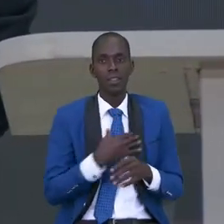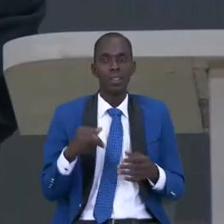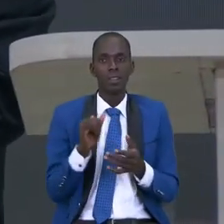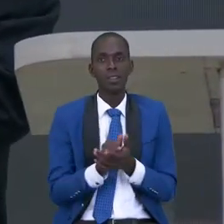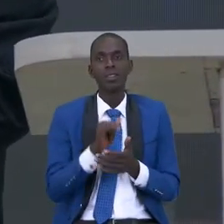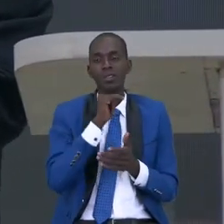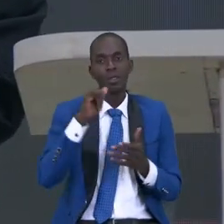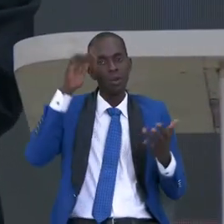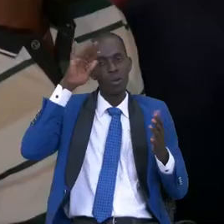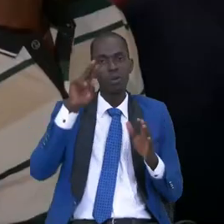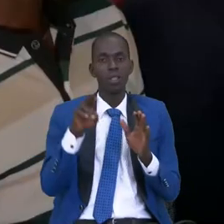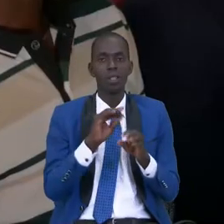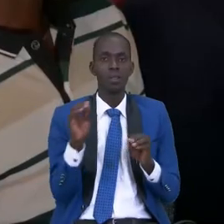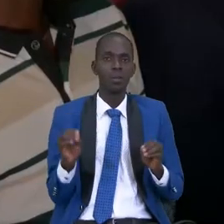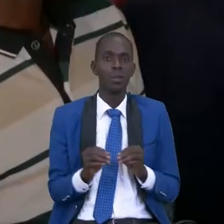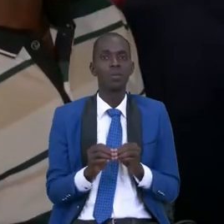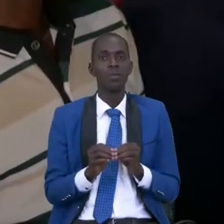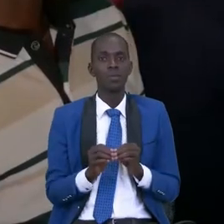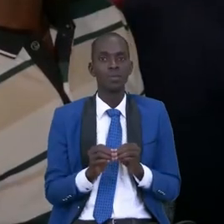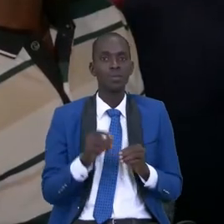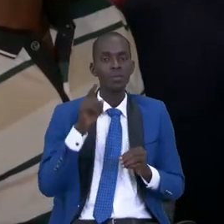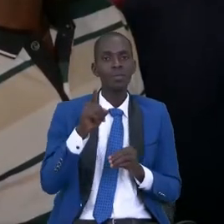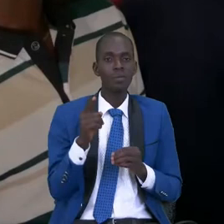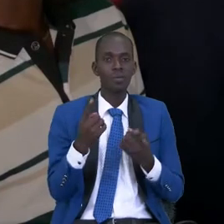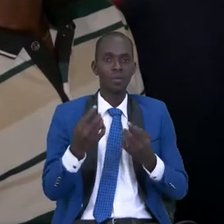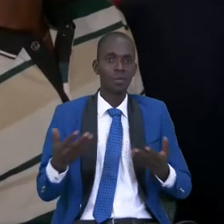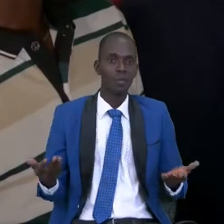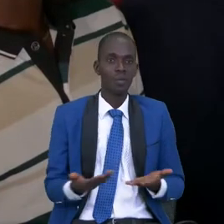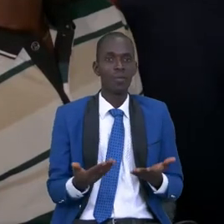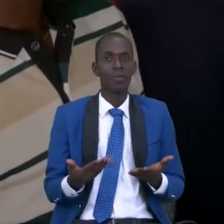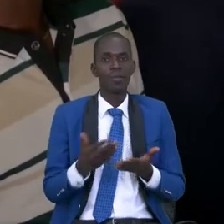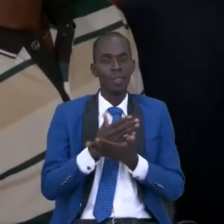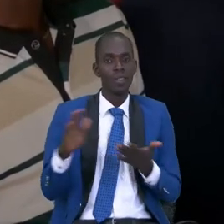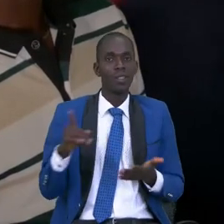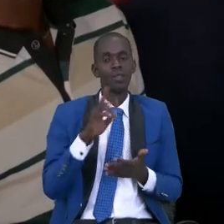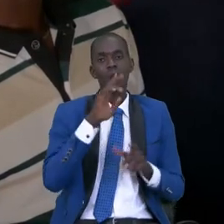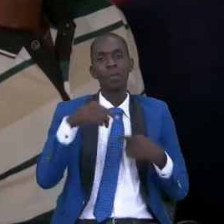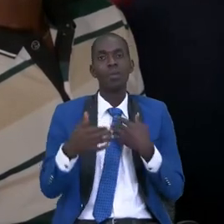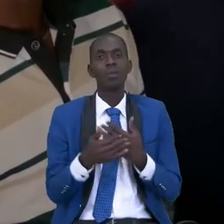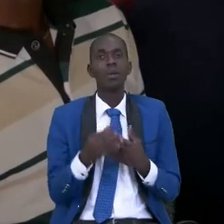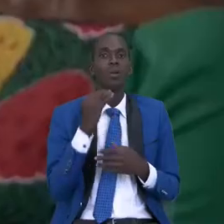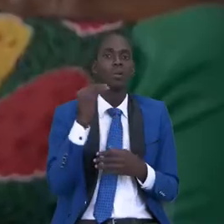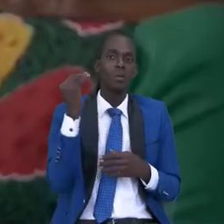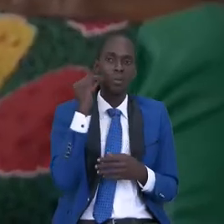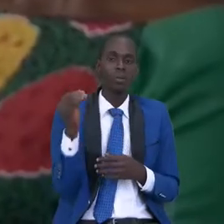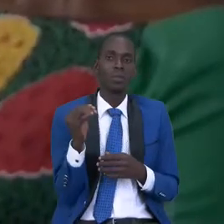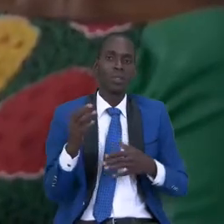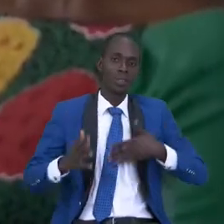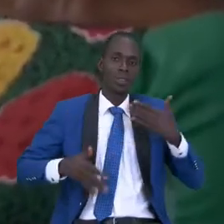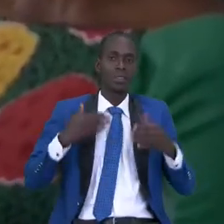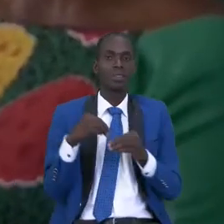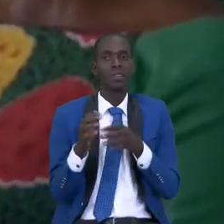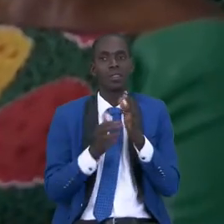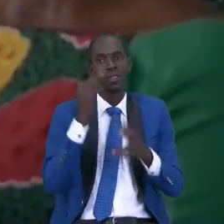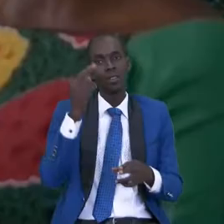not hopeless anymore. You came here dejected, you are going back home excited.